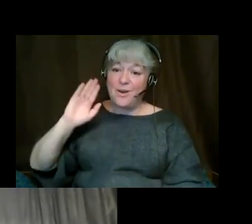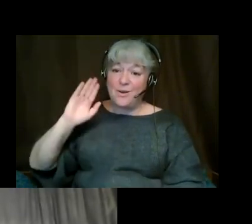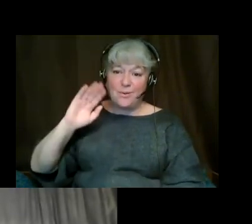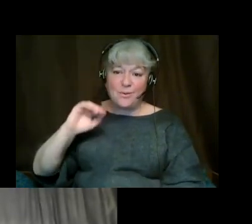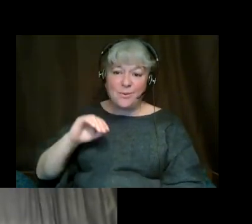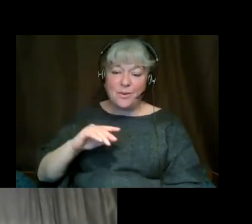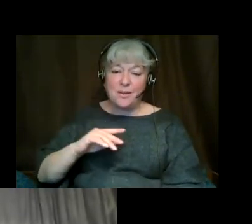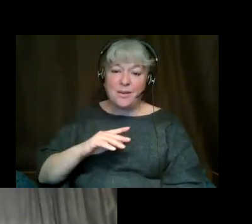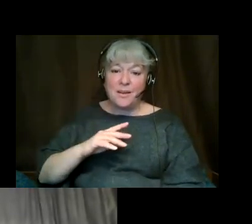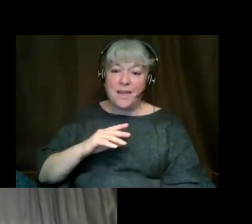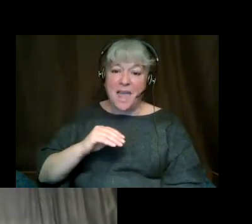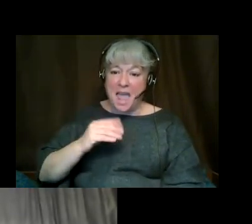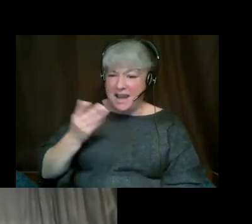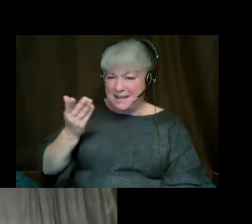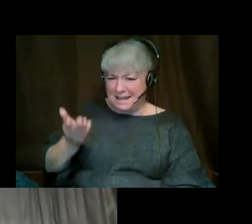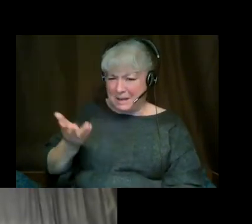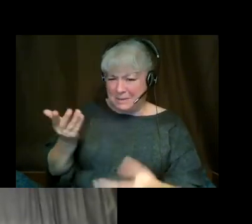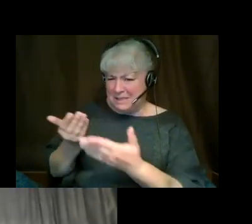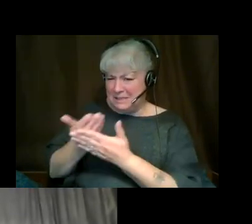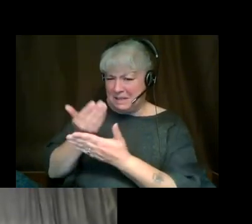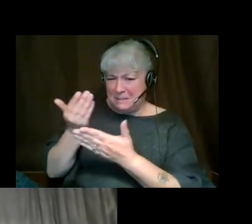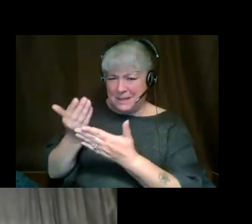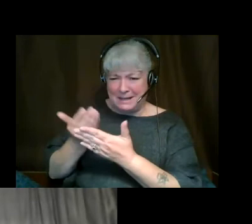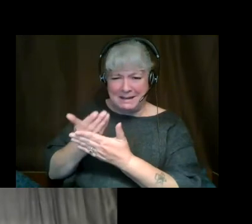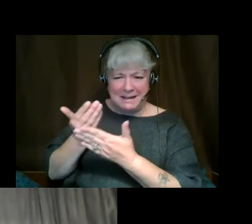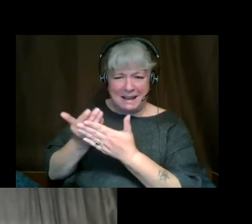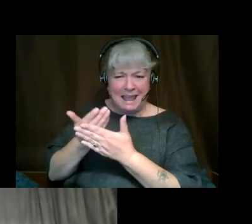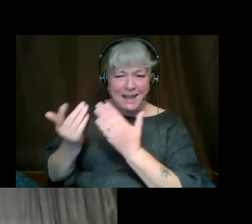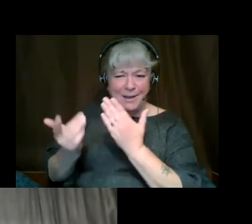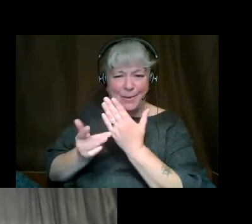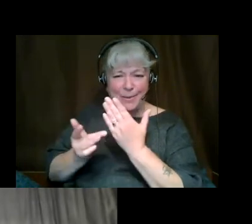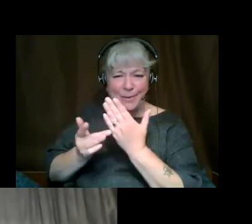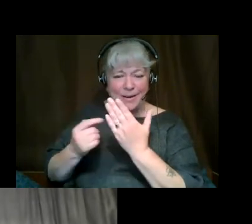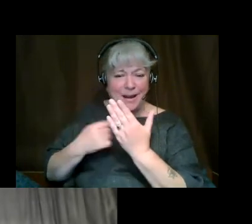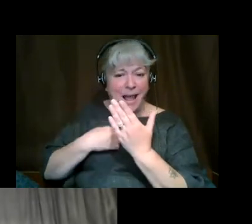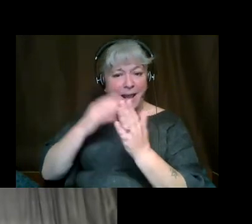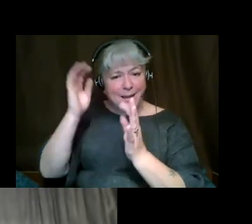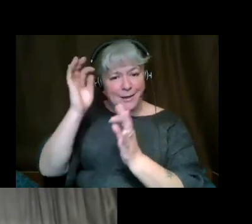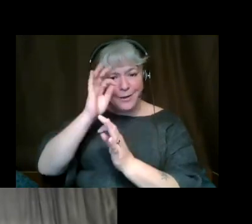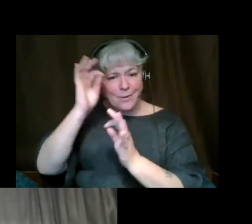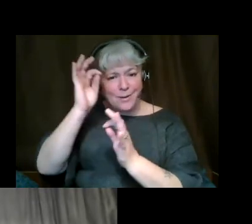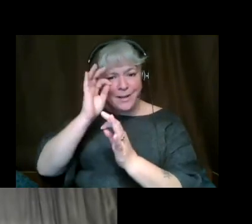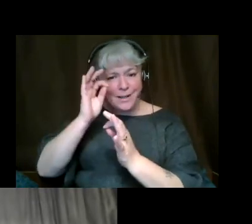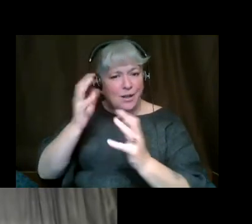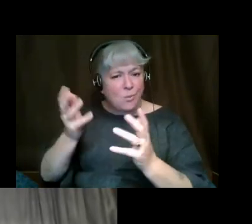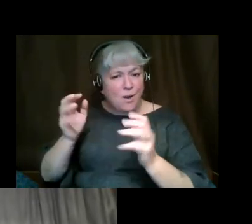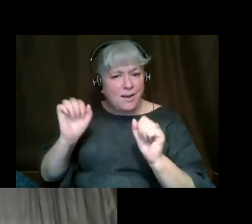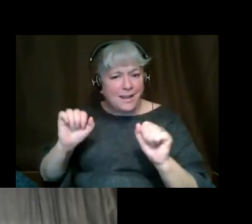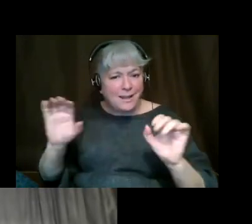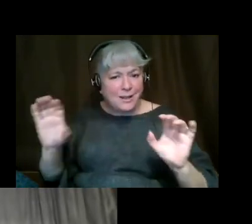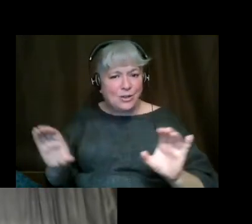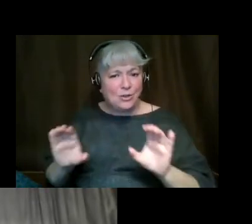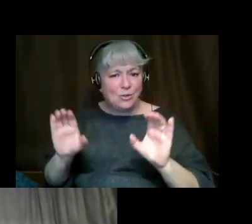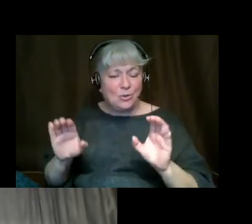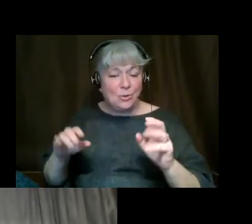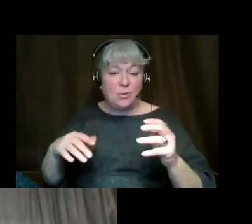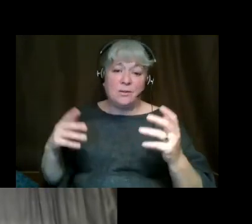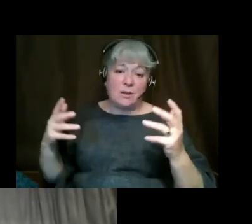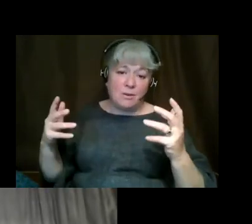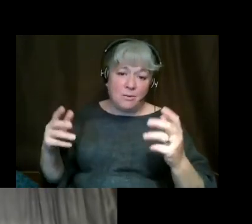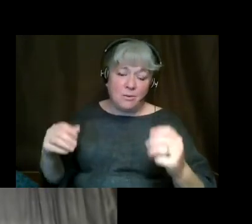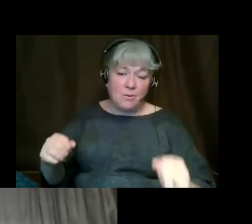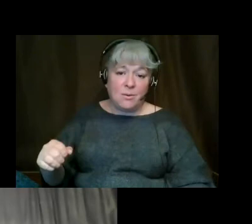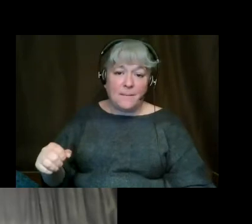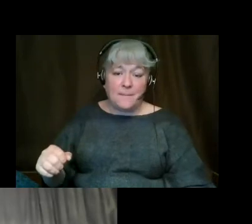just coming out, and I had no idea what it could do. So